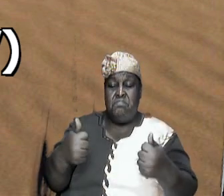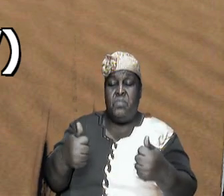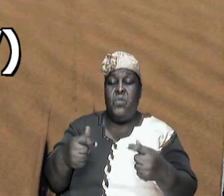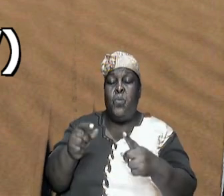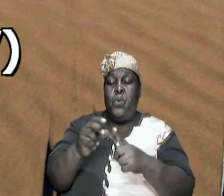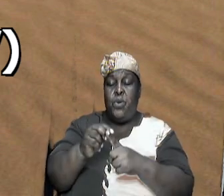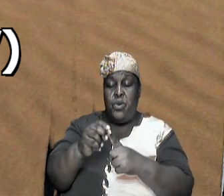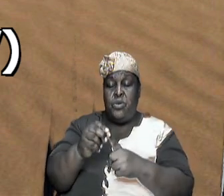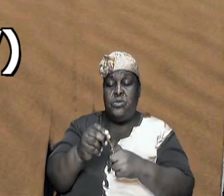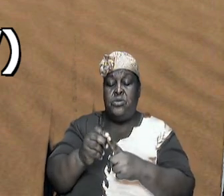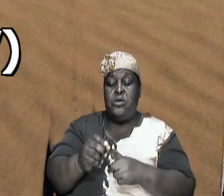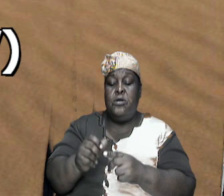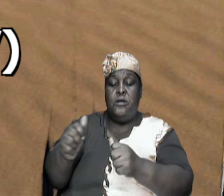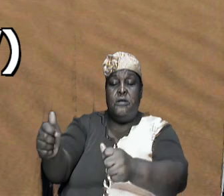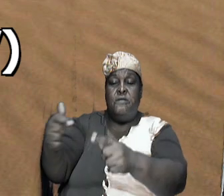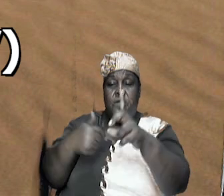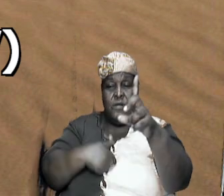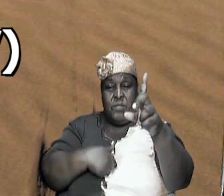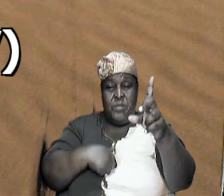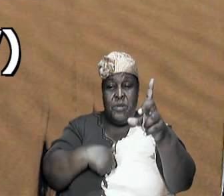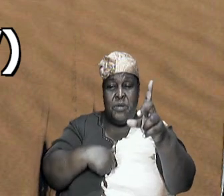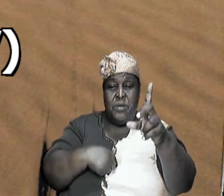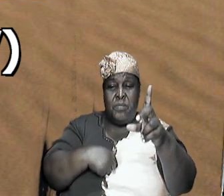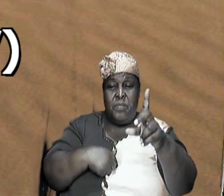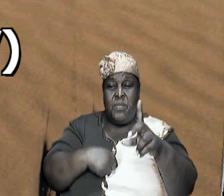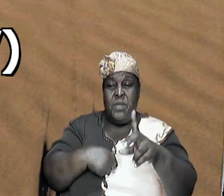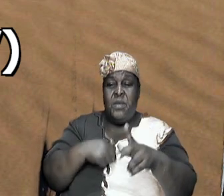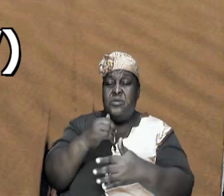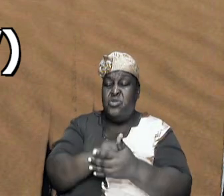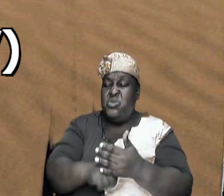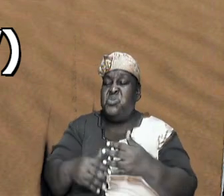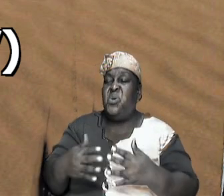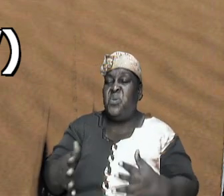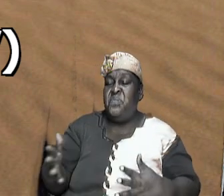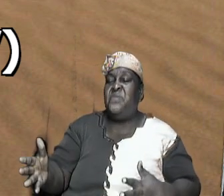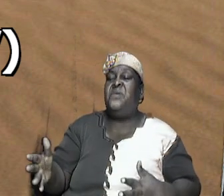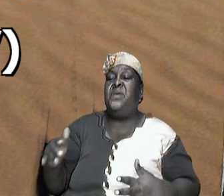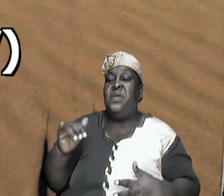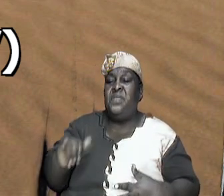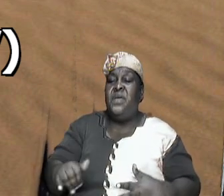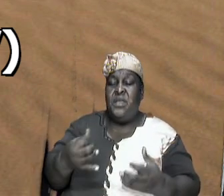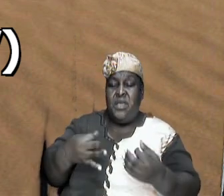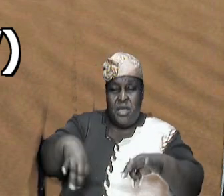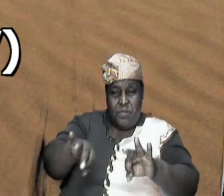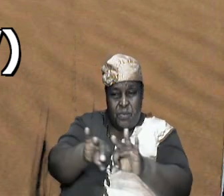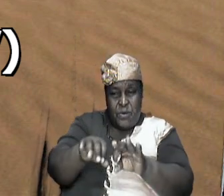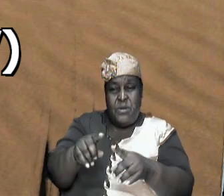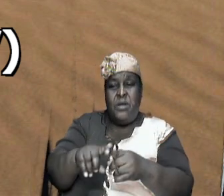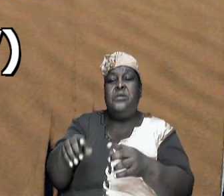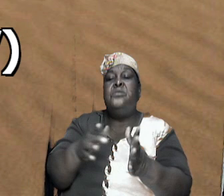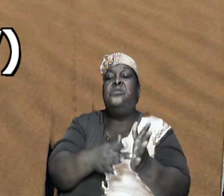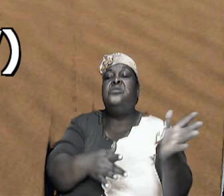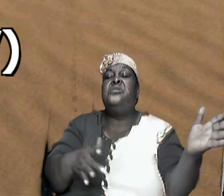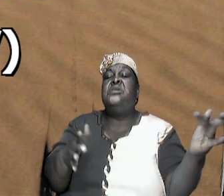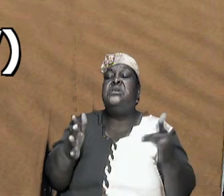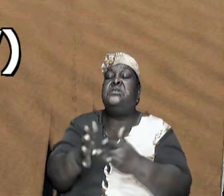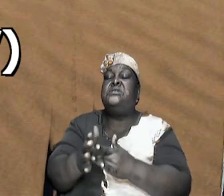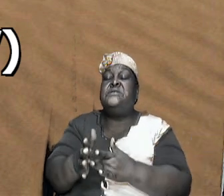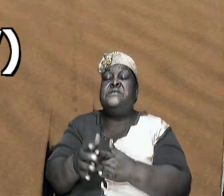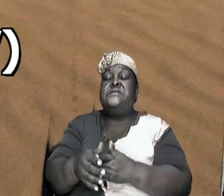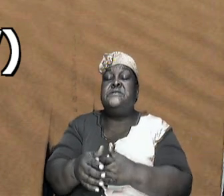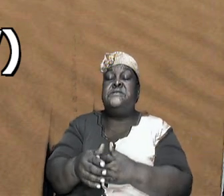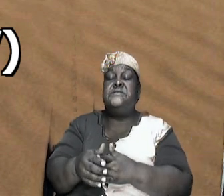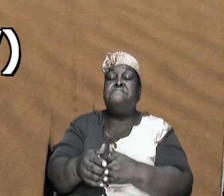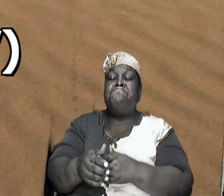me. You know, obviously it is something that is important to him. Obviously it is